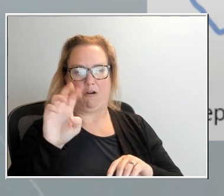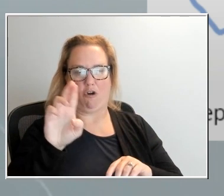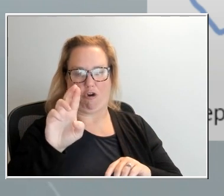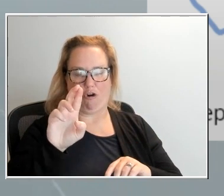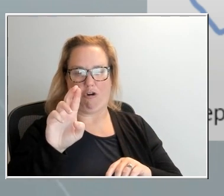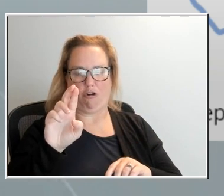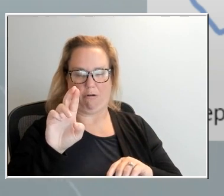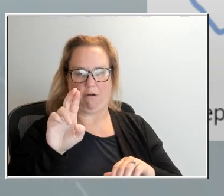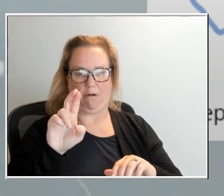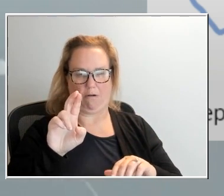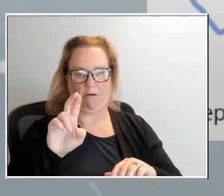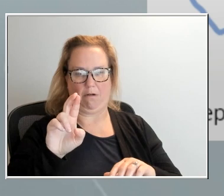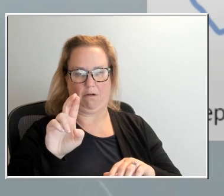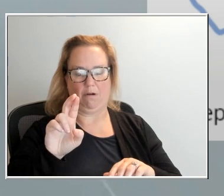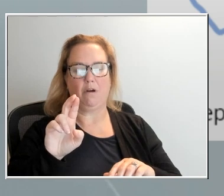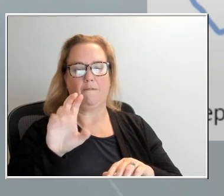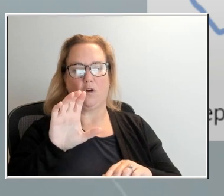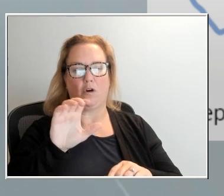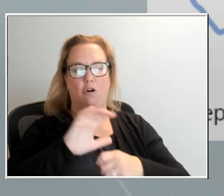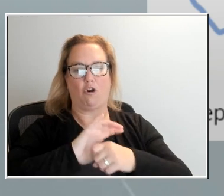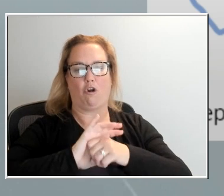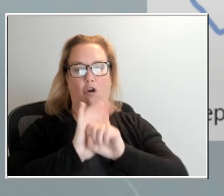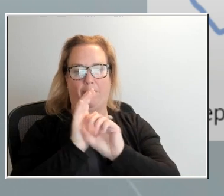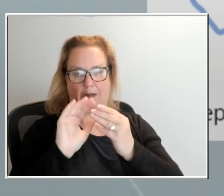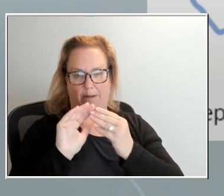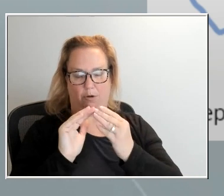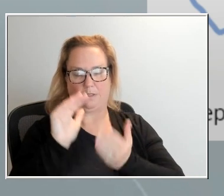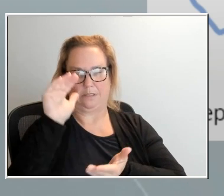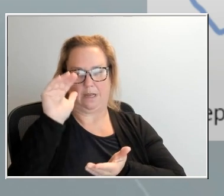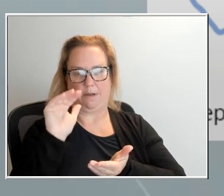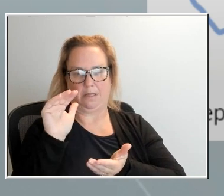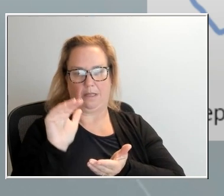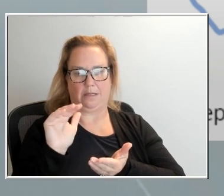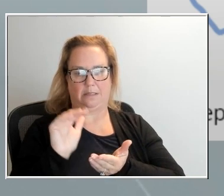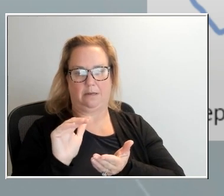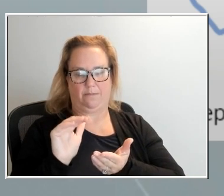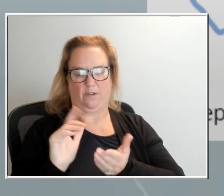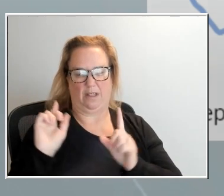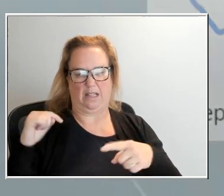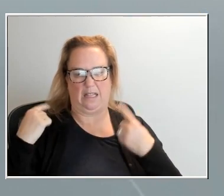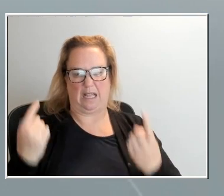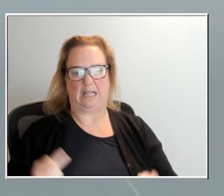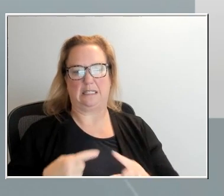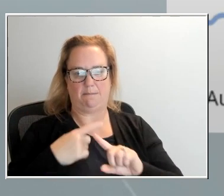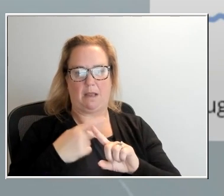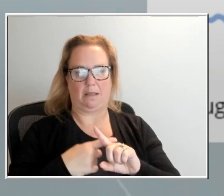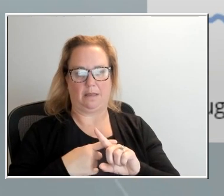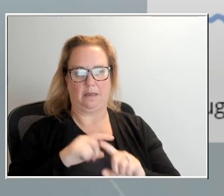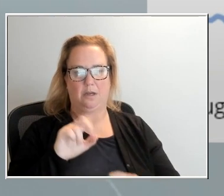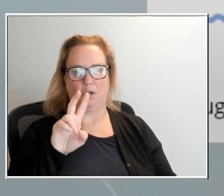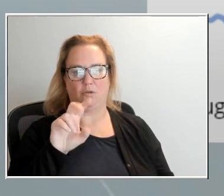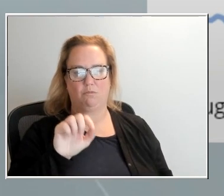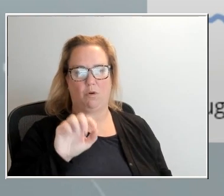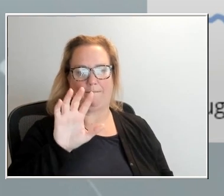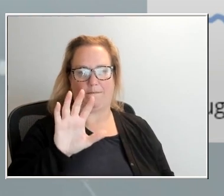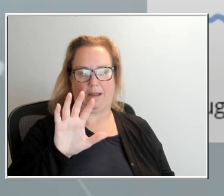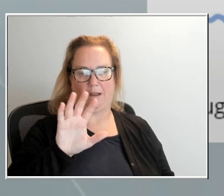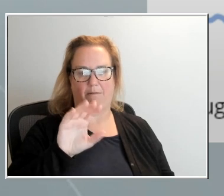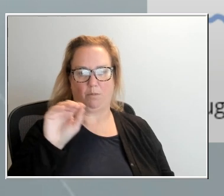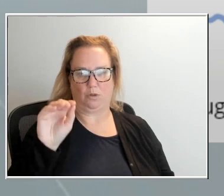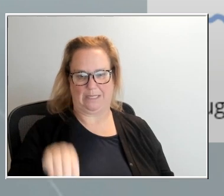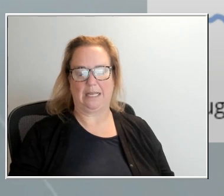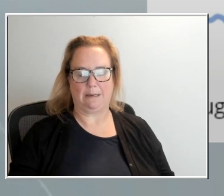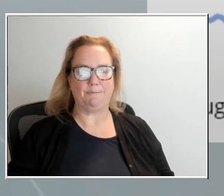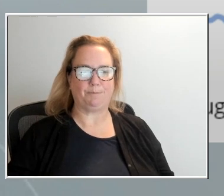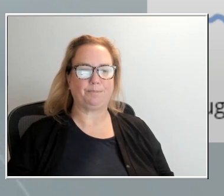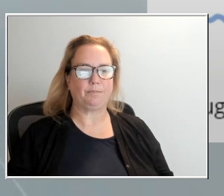for COVID-19 is starting to drop. For the last month or more, it has been at 2.5% or so. But what